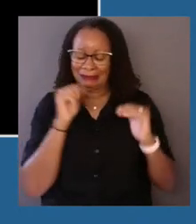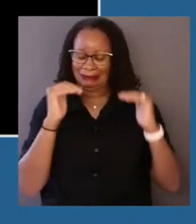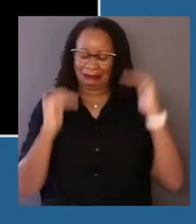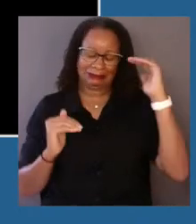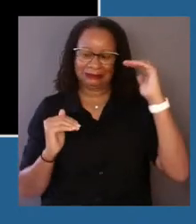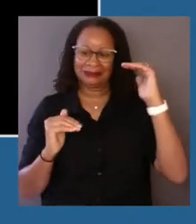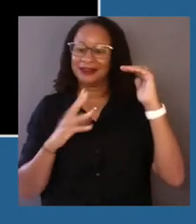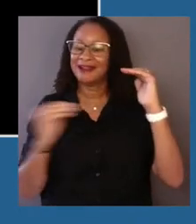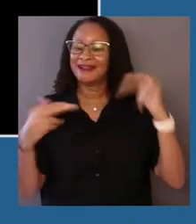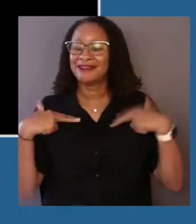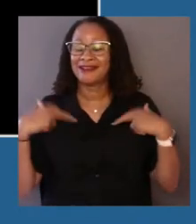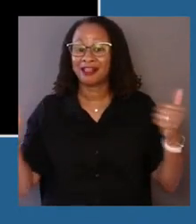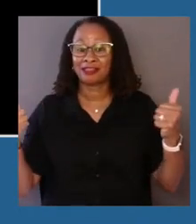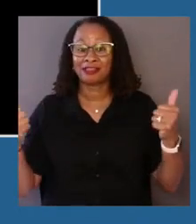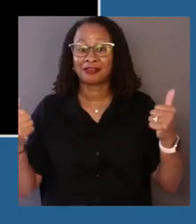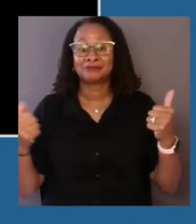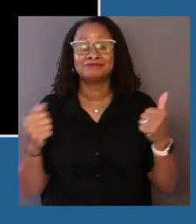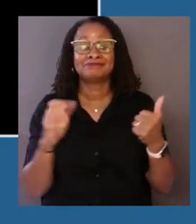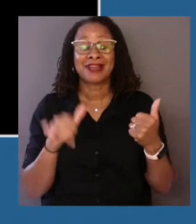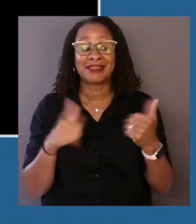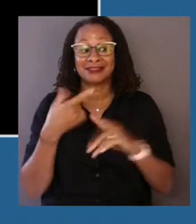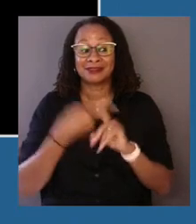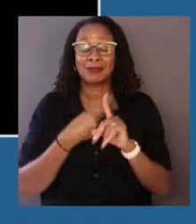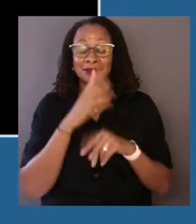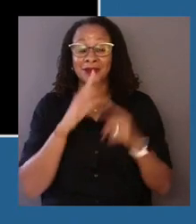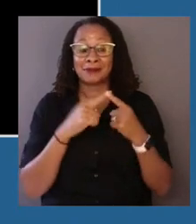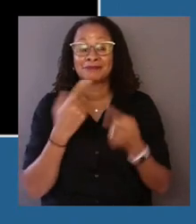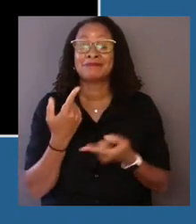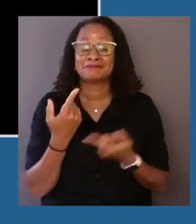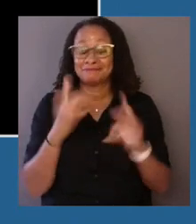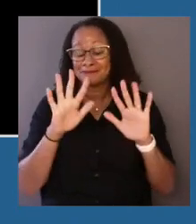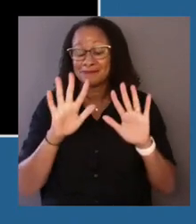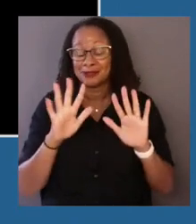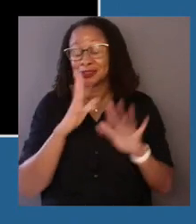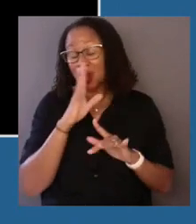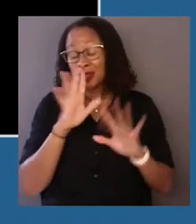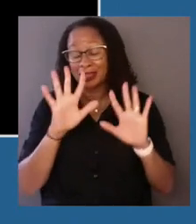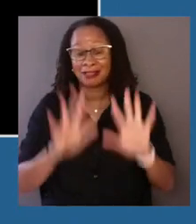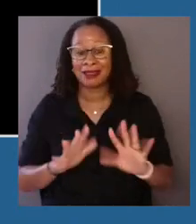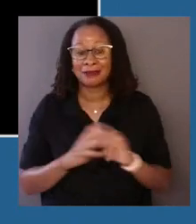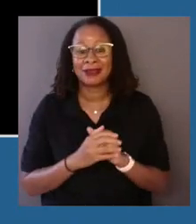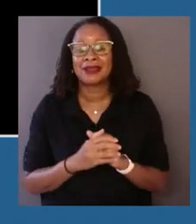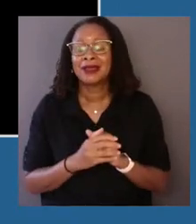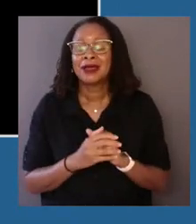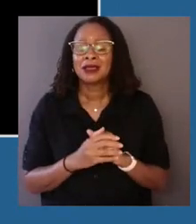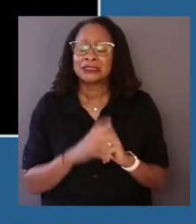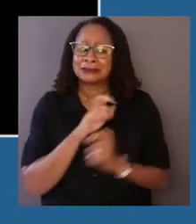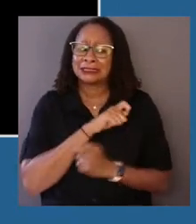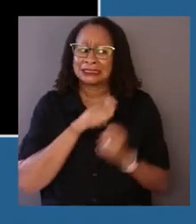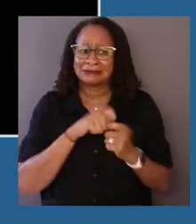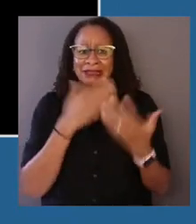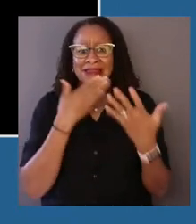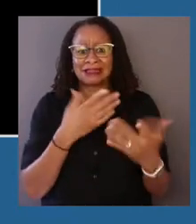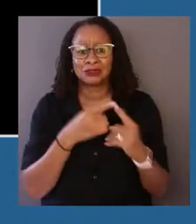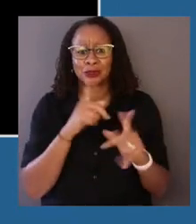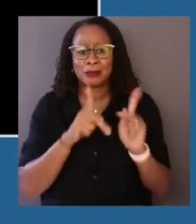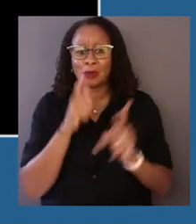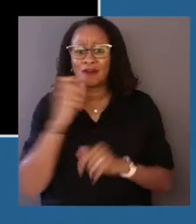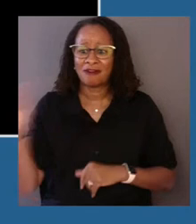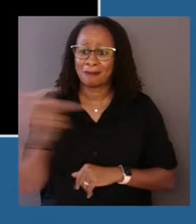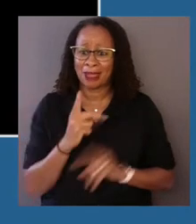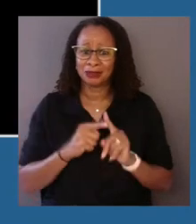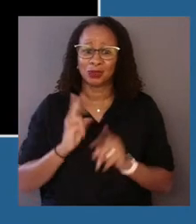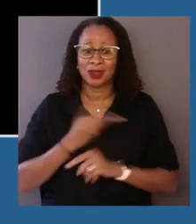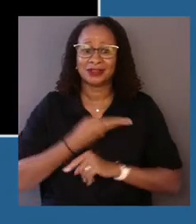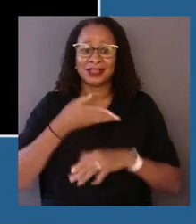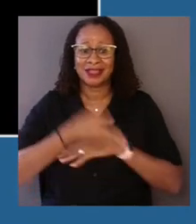month's installment of Talking Climate. And thank you in particular to those who have come back to us after the